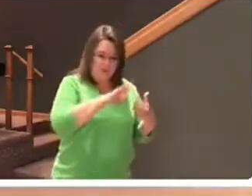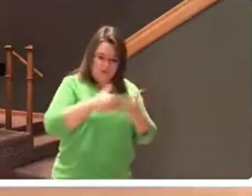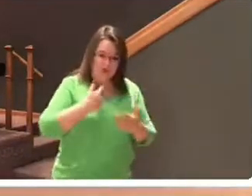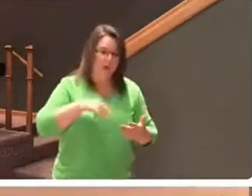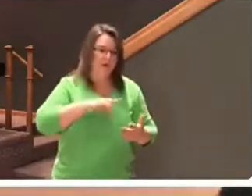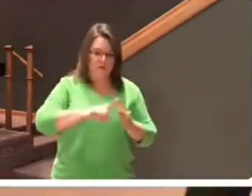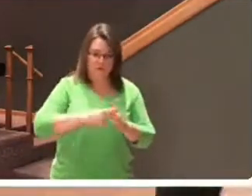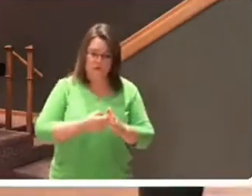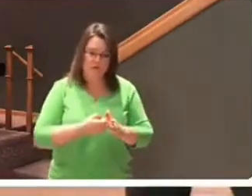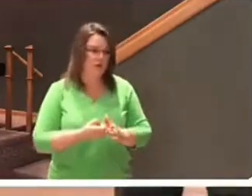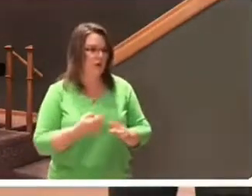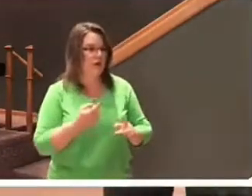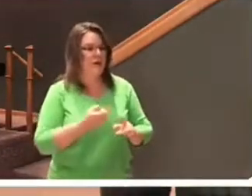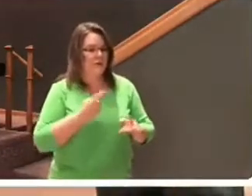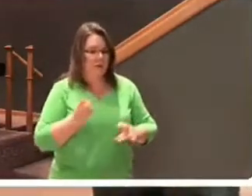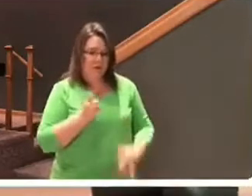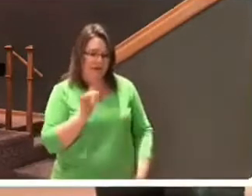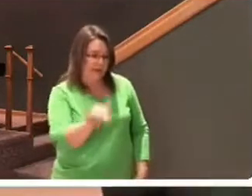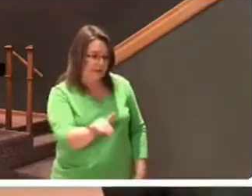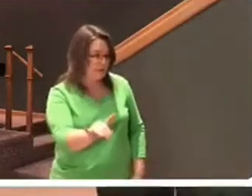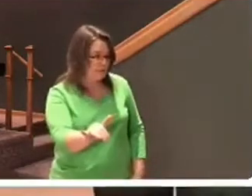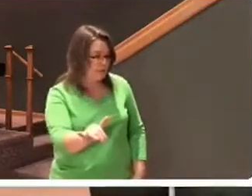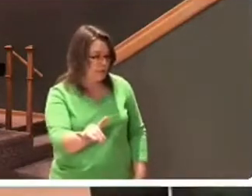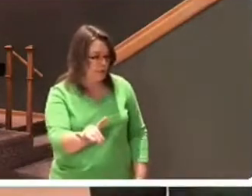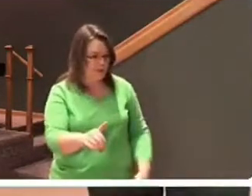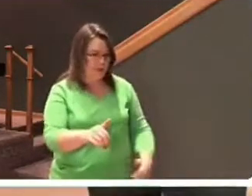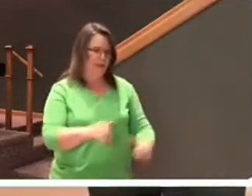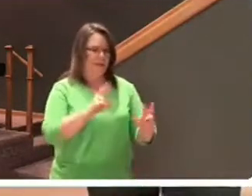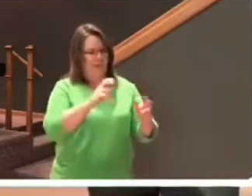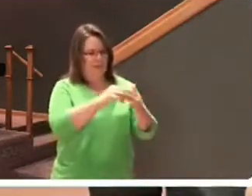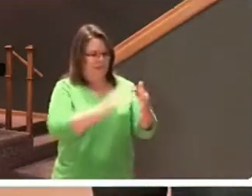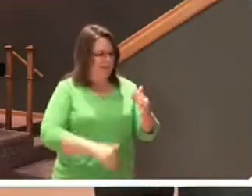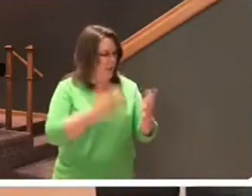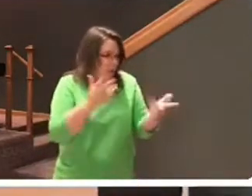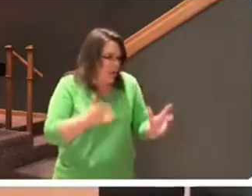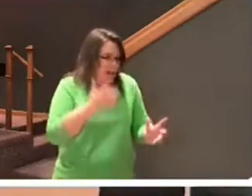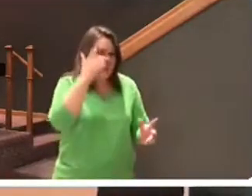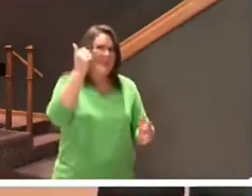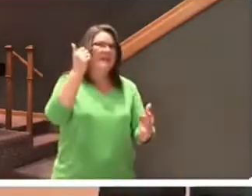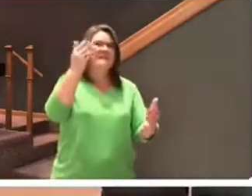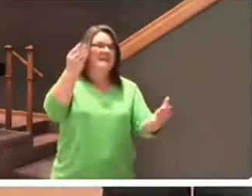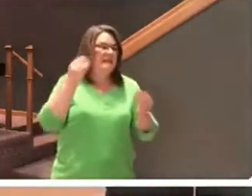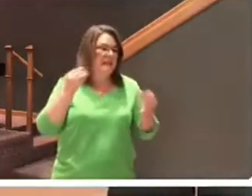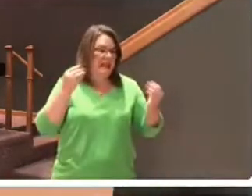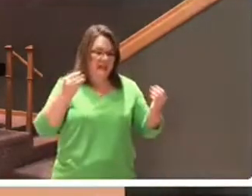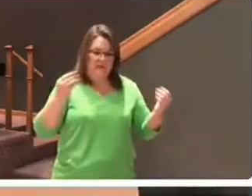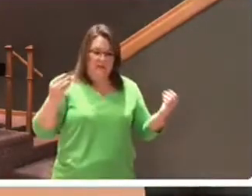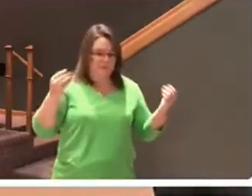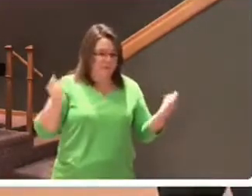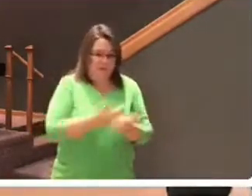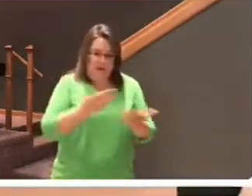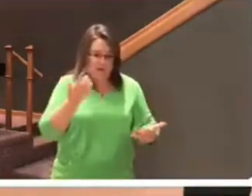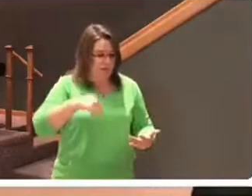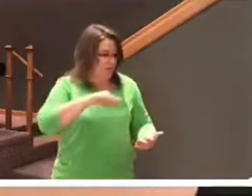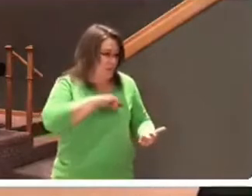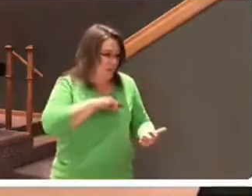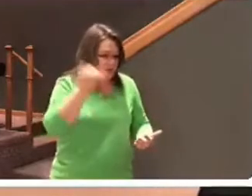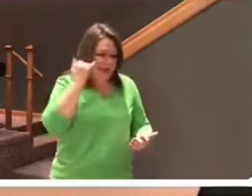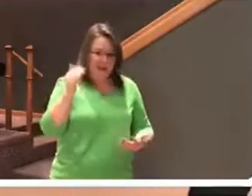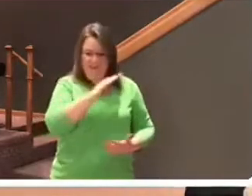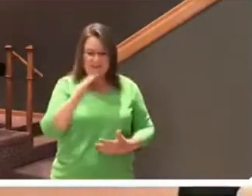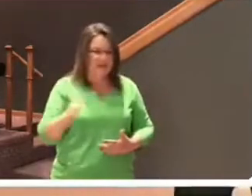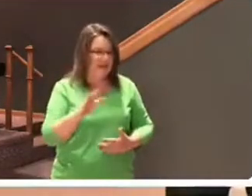us are starting from an eternal deficit already, because He gave everything for us. And if he never